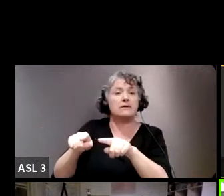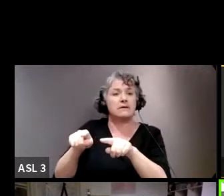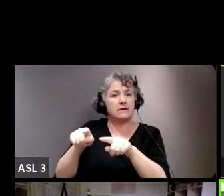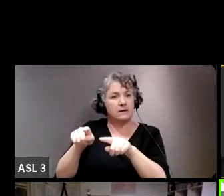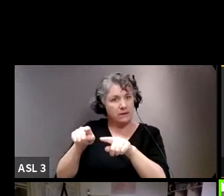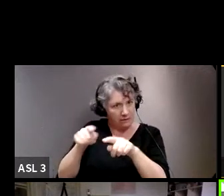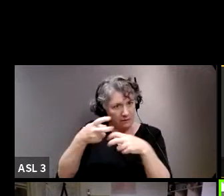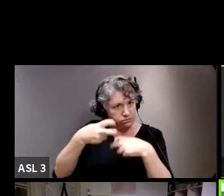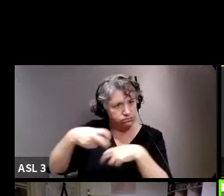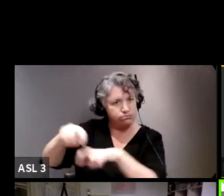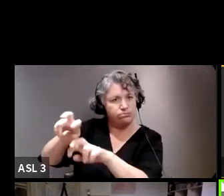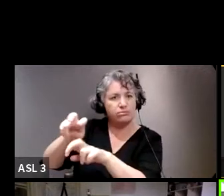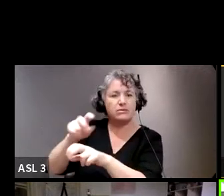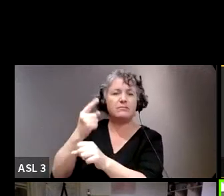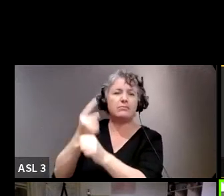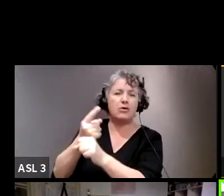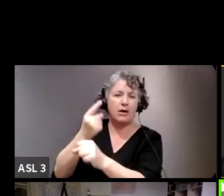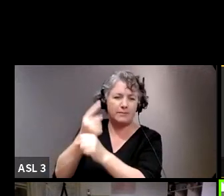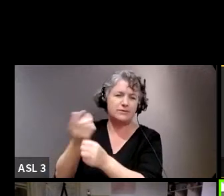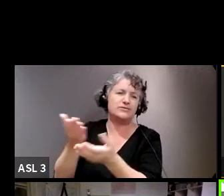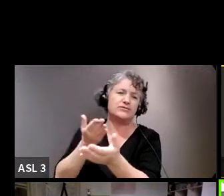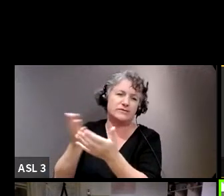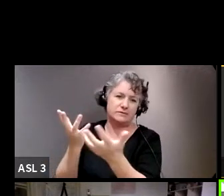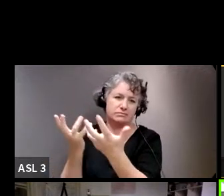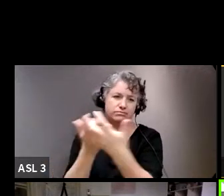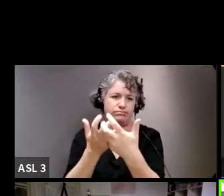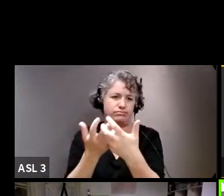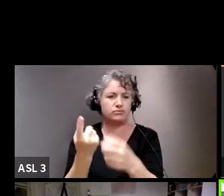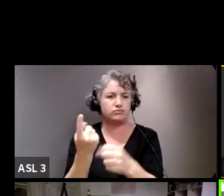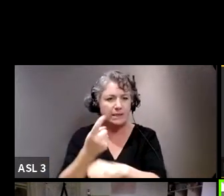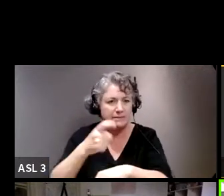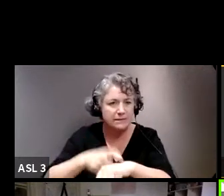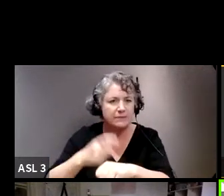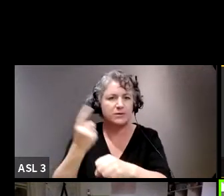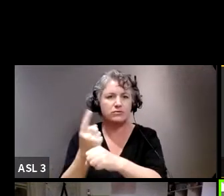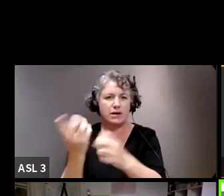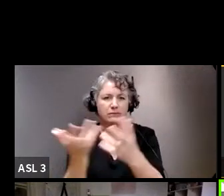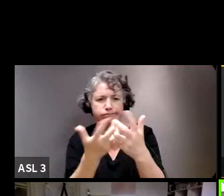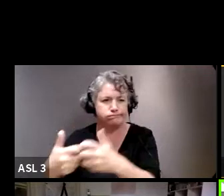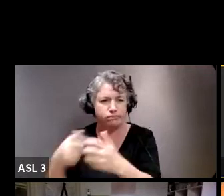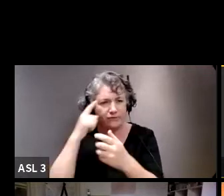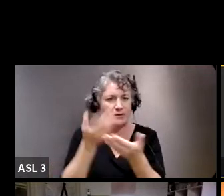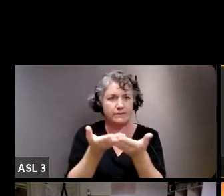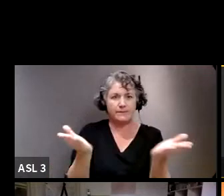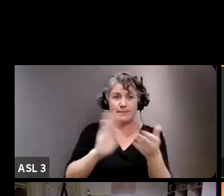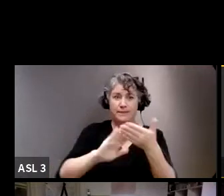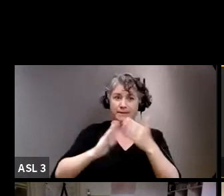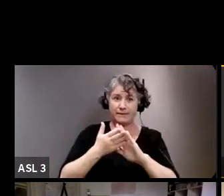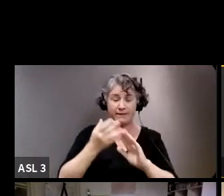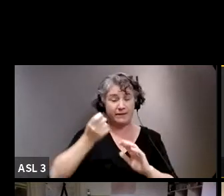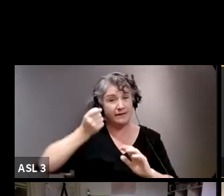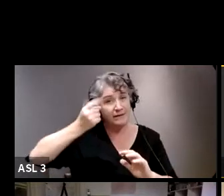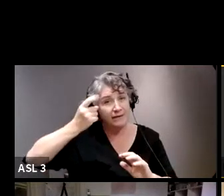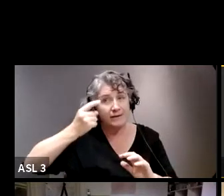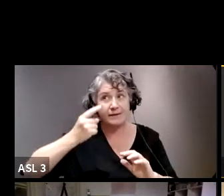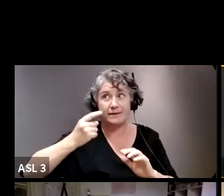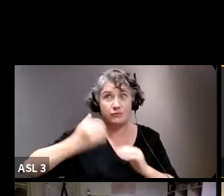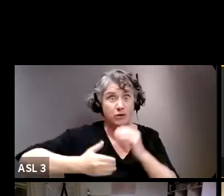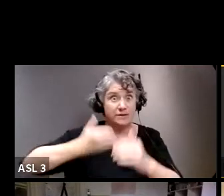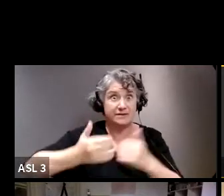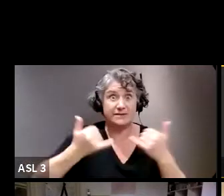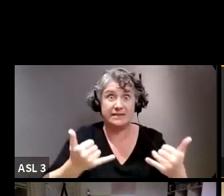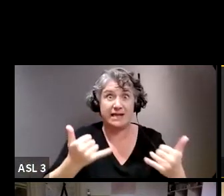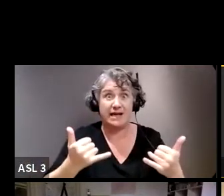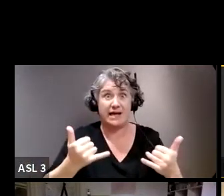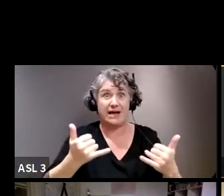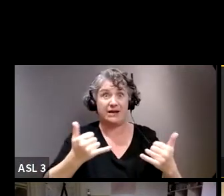point of right services to the people at the right time to produce the right outcomes but that process that we have currently in place right now